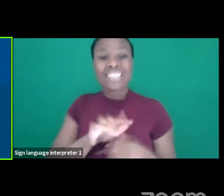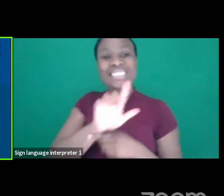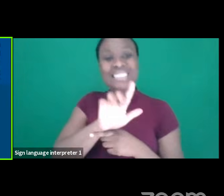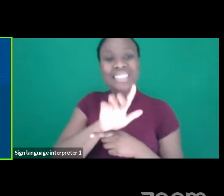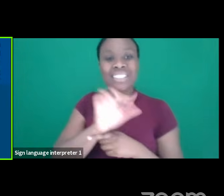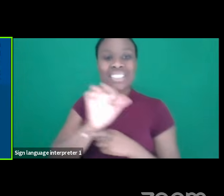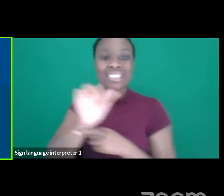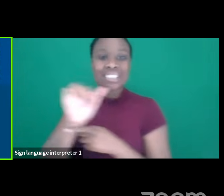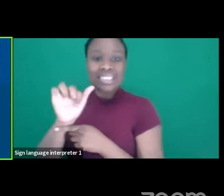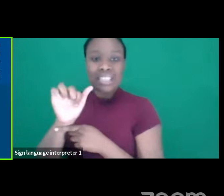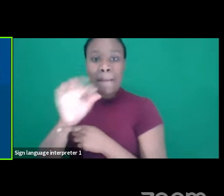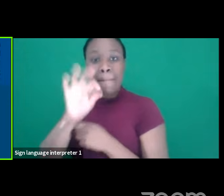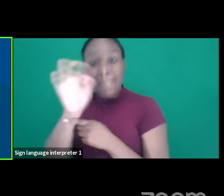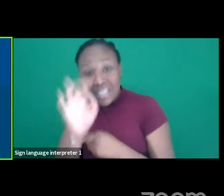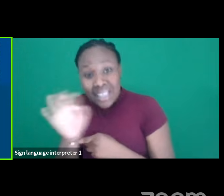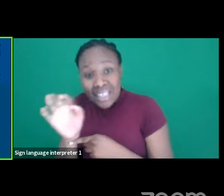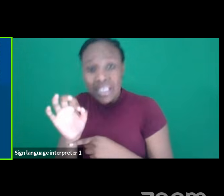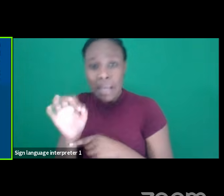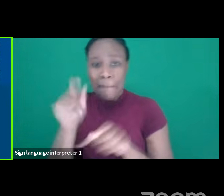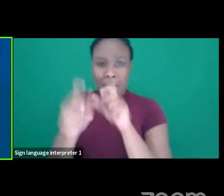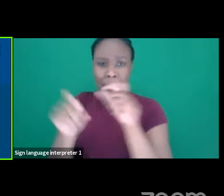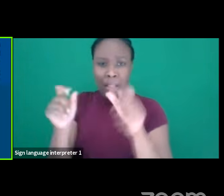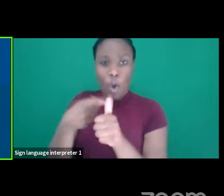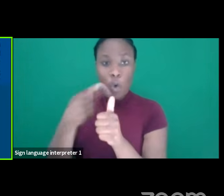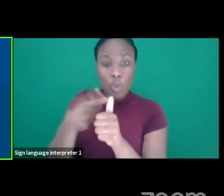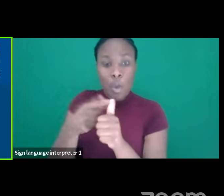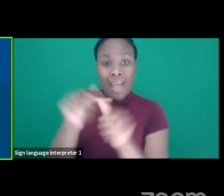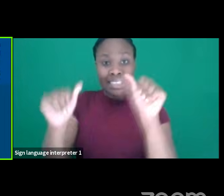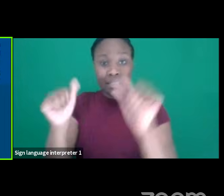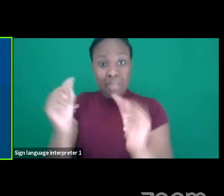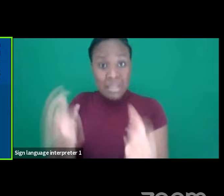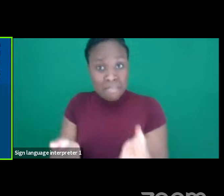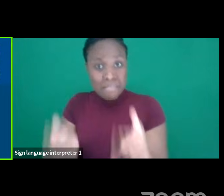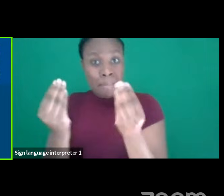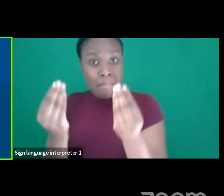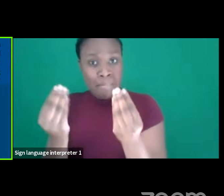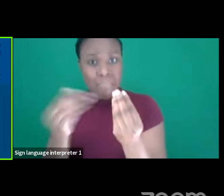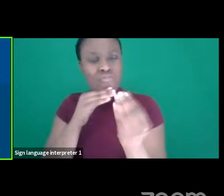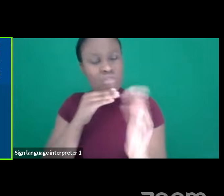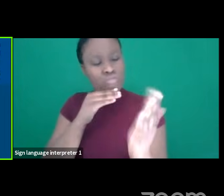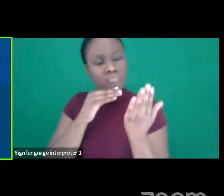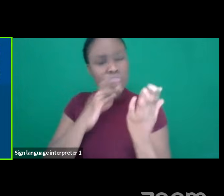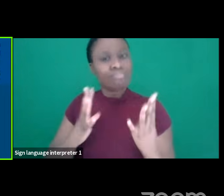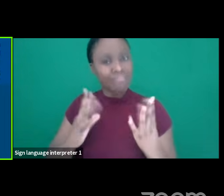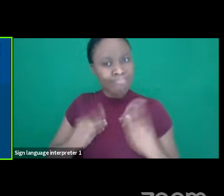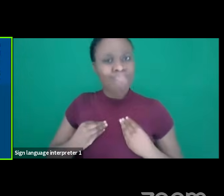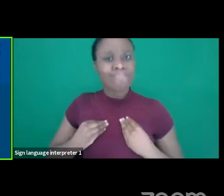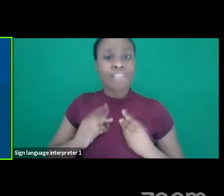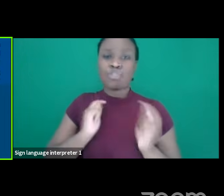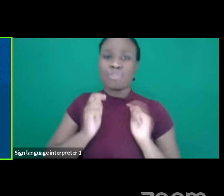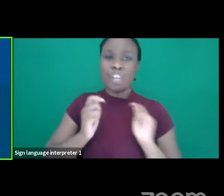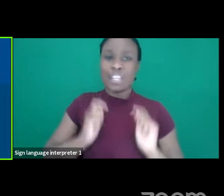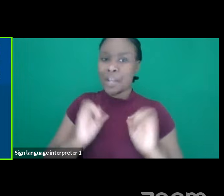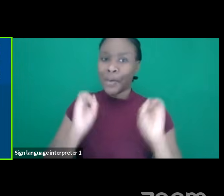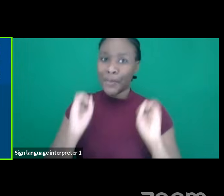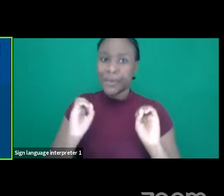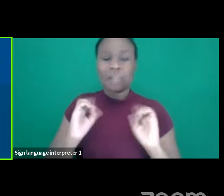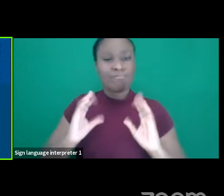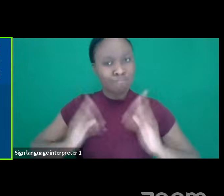of taxpayers that received the auto assessment accepted them without any change. This is a very positive